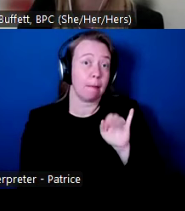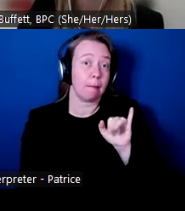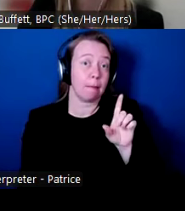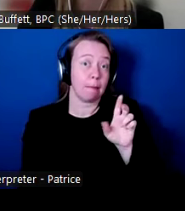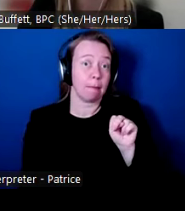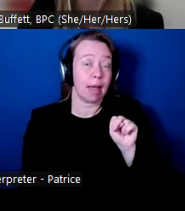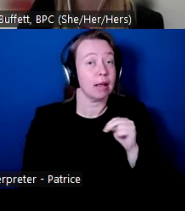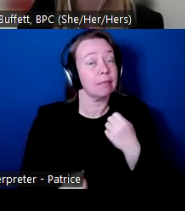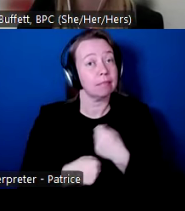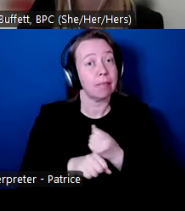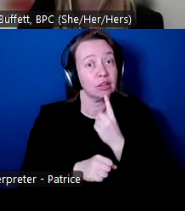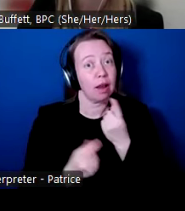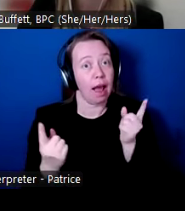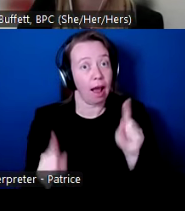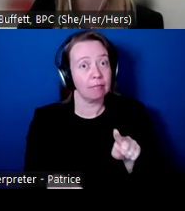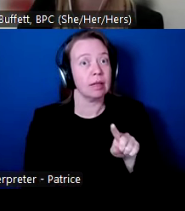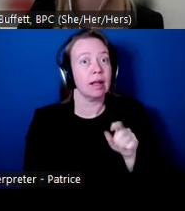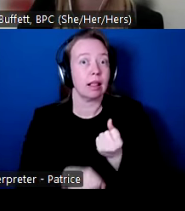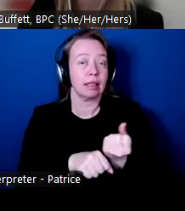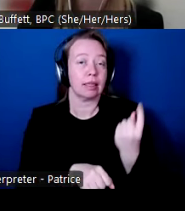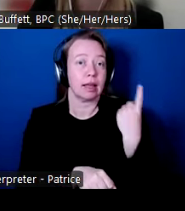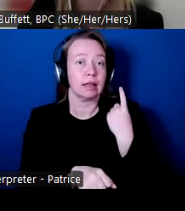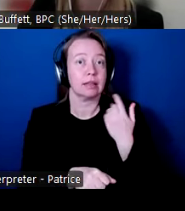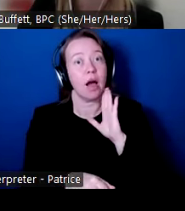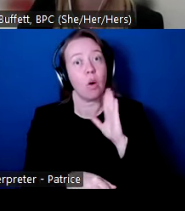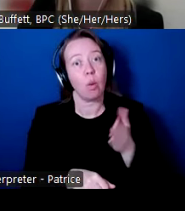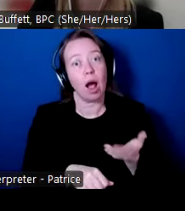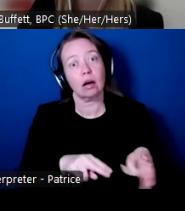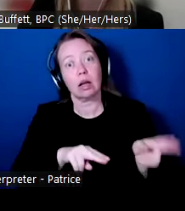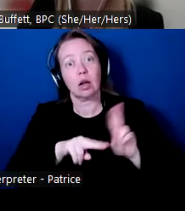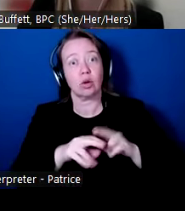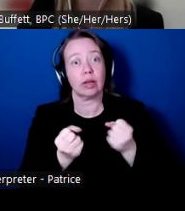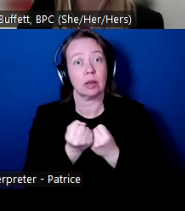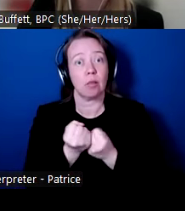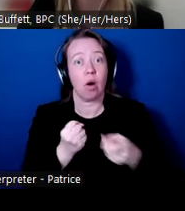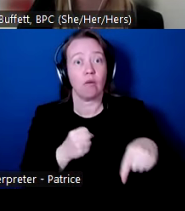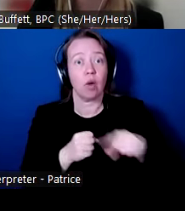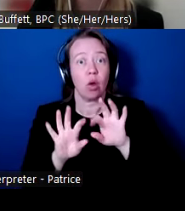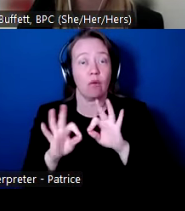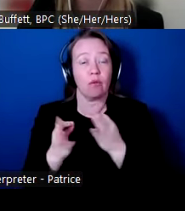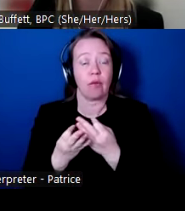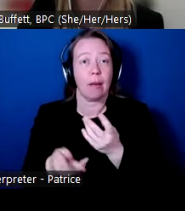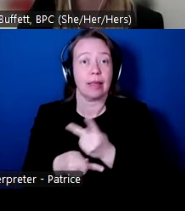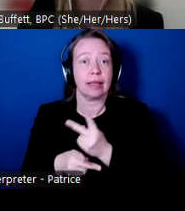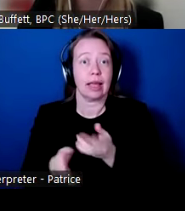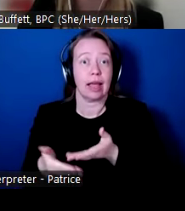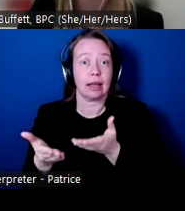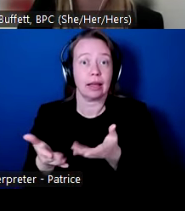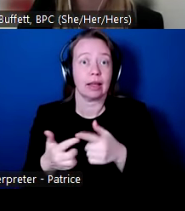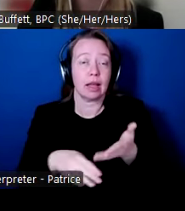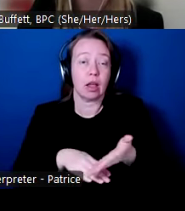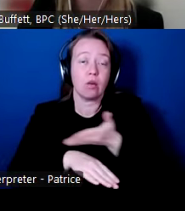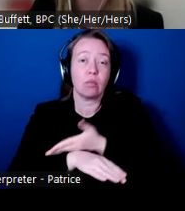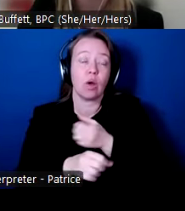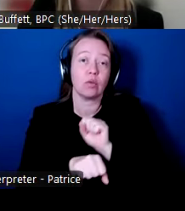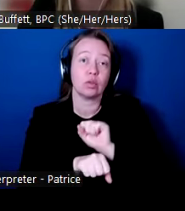executive order last year that aimed to enhance support for family caregivers, improve compensation for job quality for